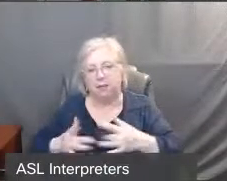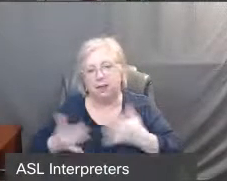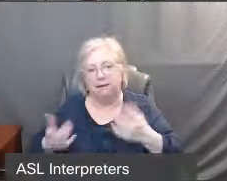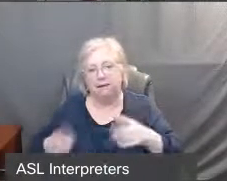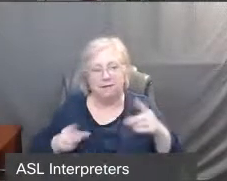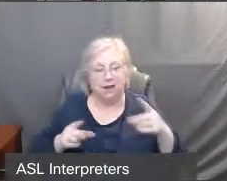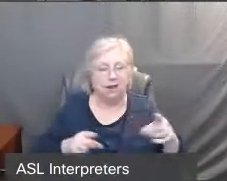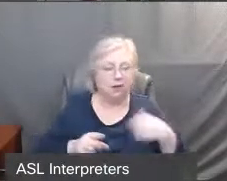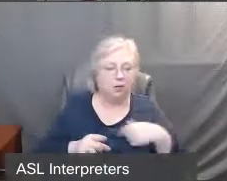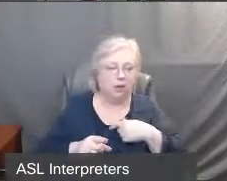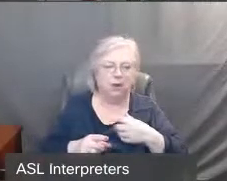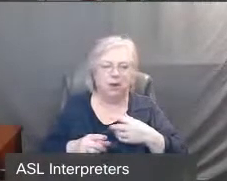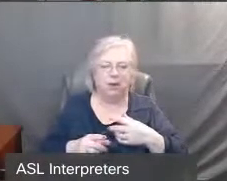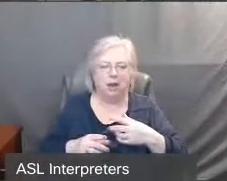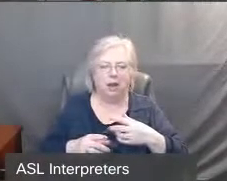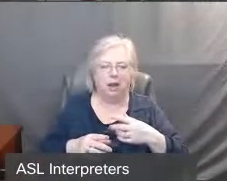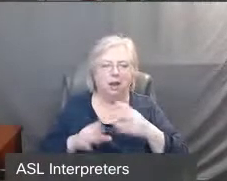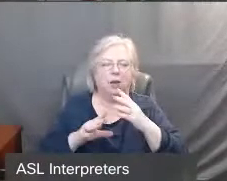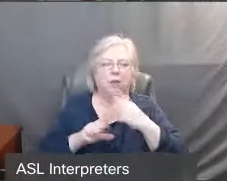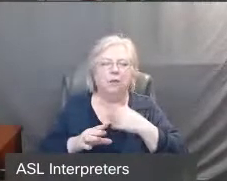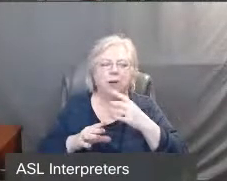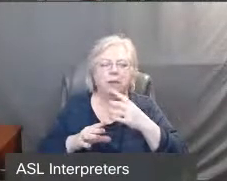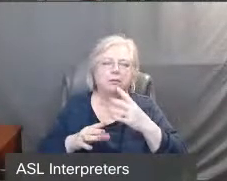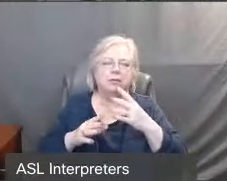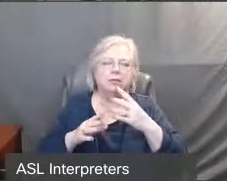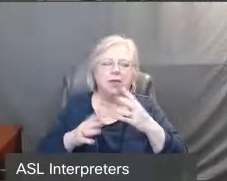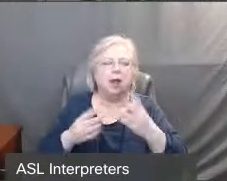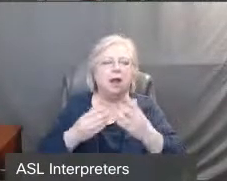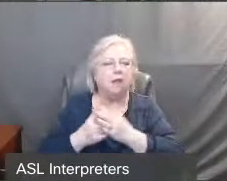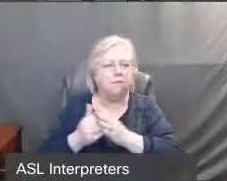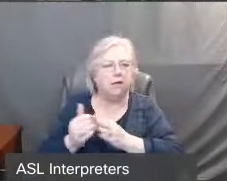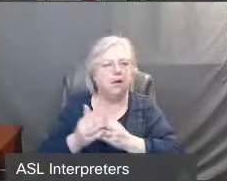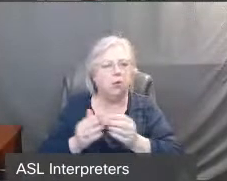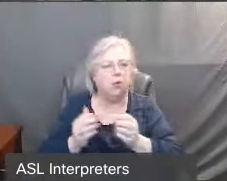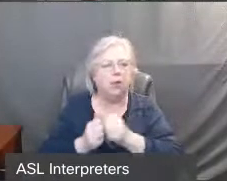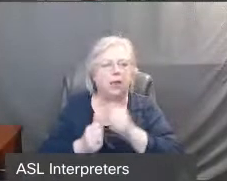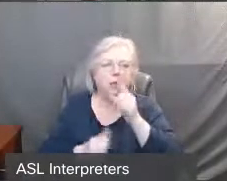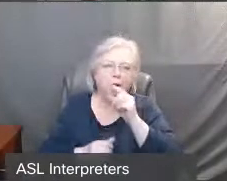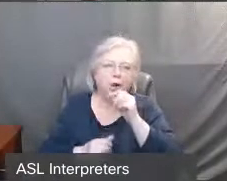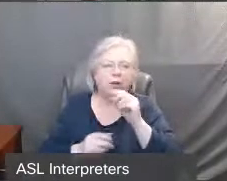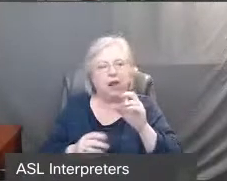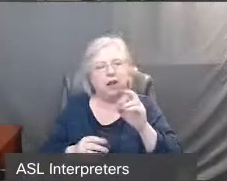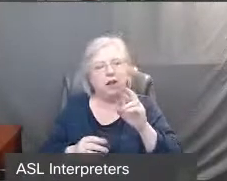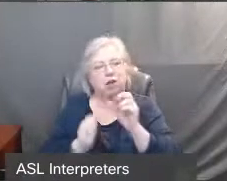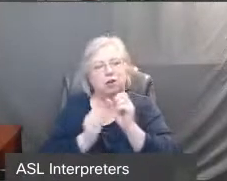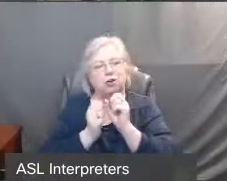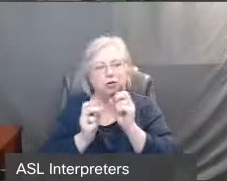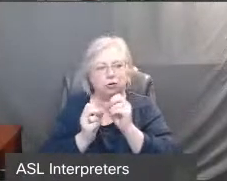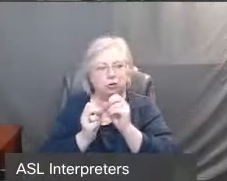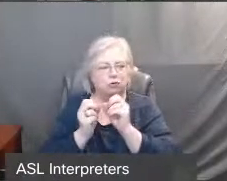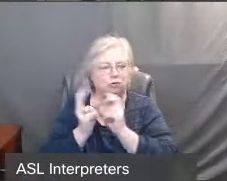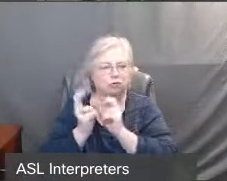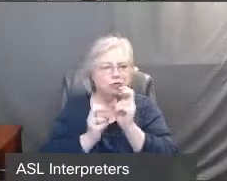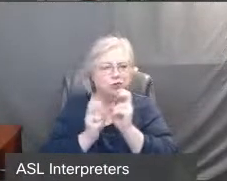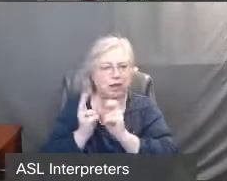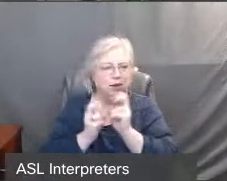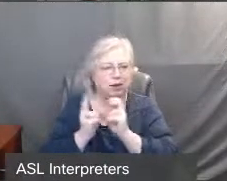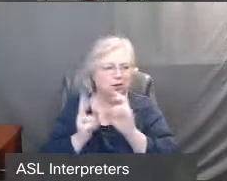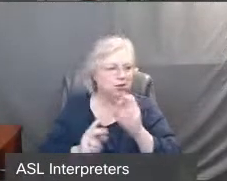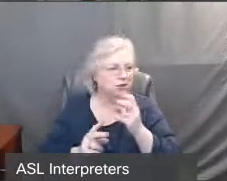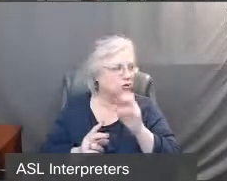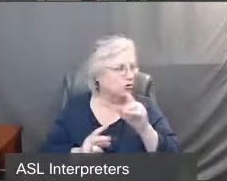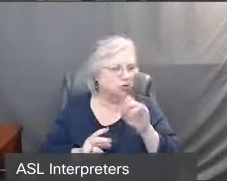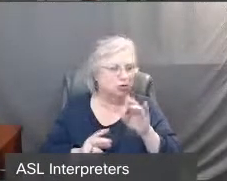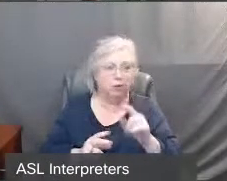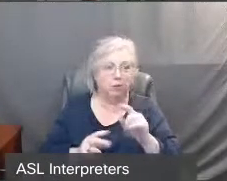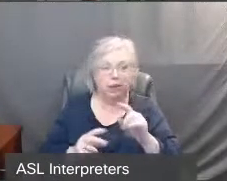We've been comforted by tranquil signs of nature as we listen to the birds sing and the crickets chirp. I can't imagine not being able to sit outside